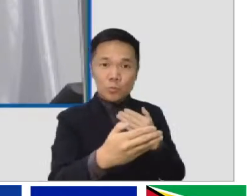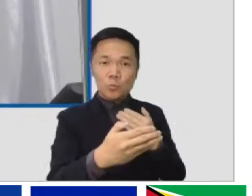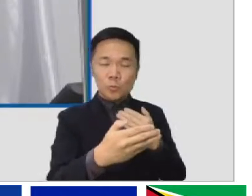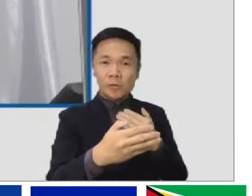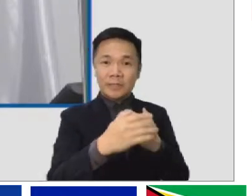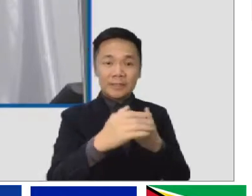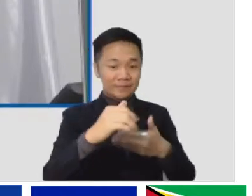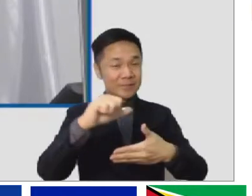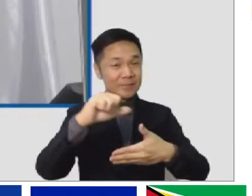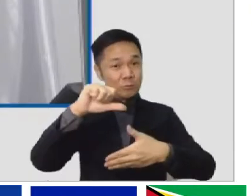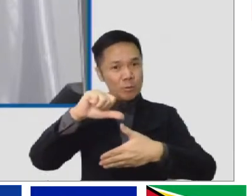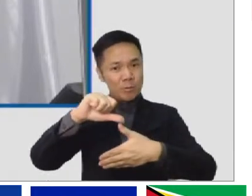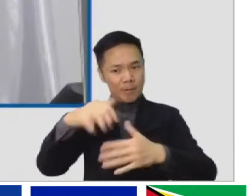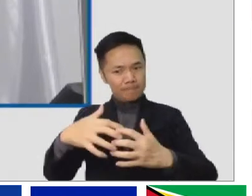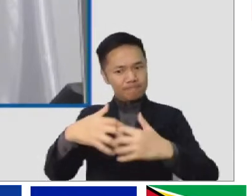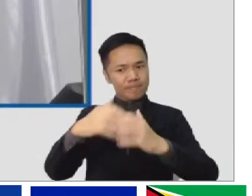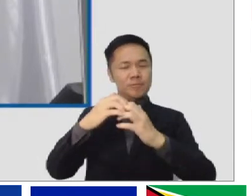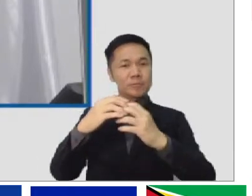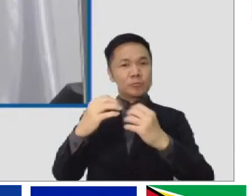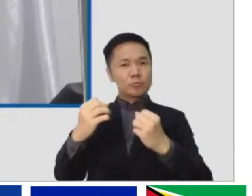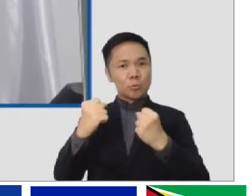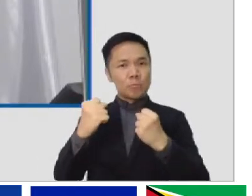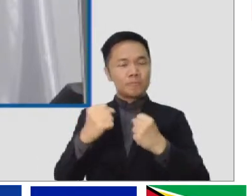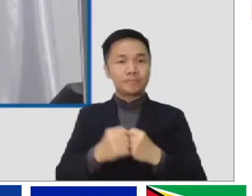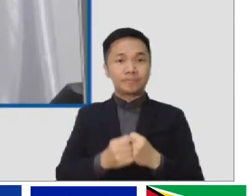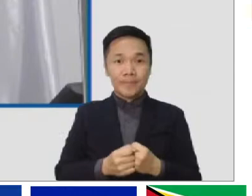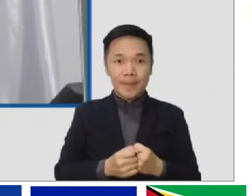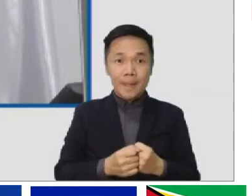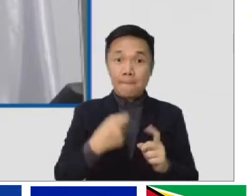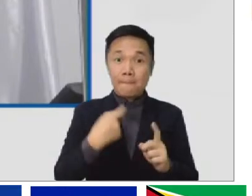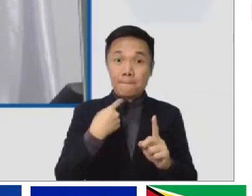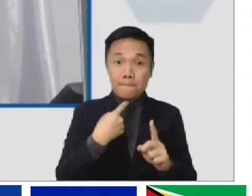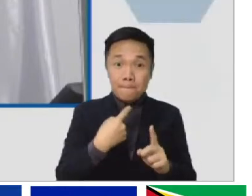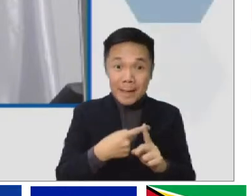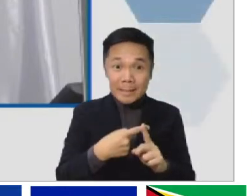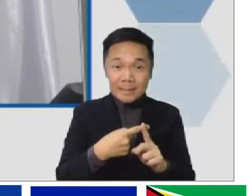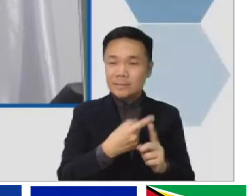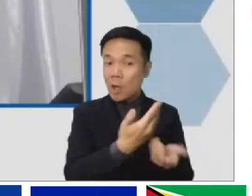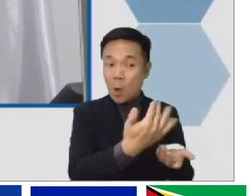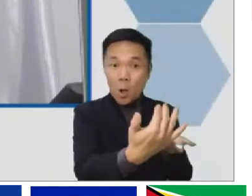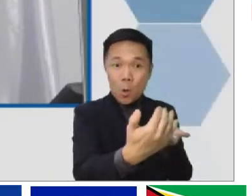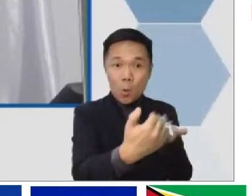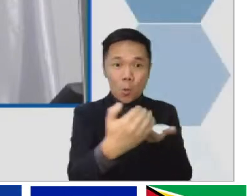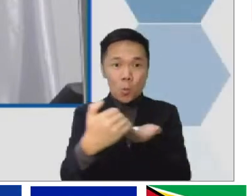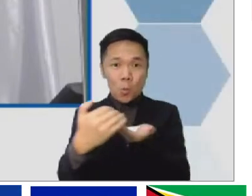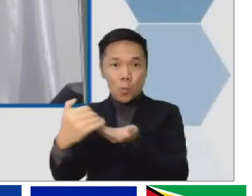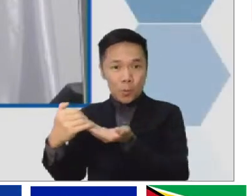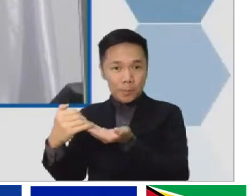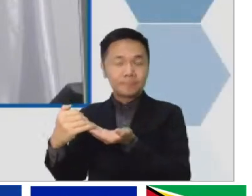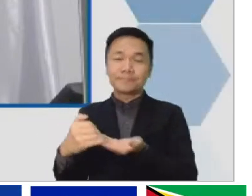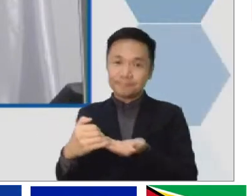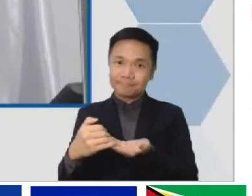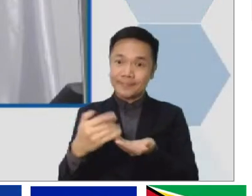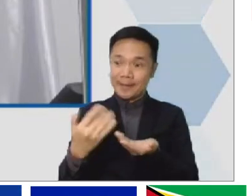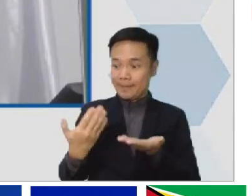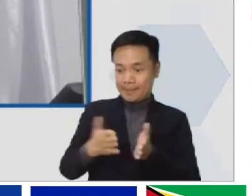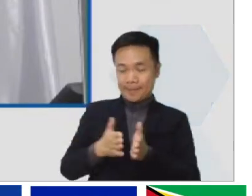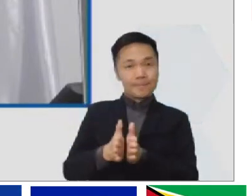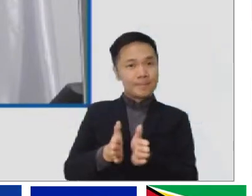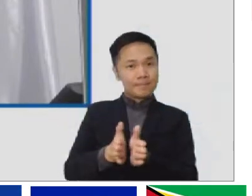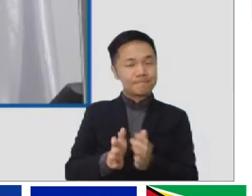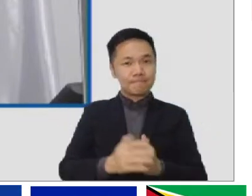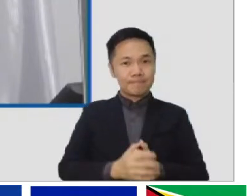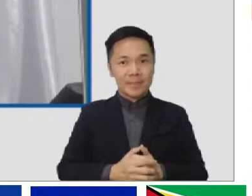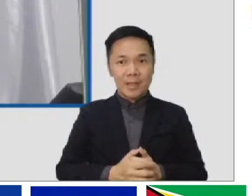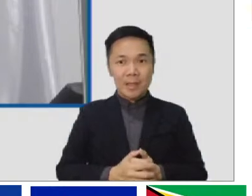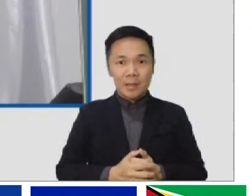other cross-sectorial actions that I am about to share right now, as we have proven already, since we have a multiple risk and